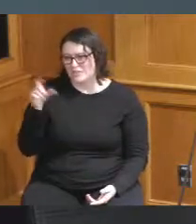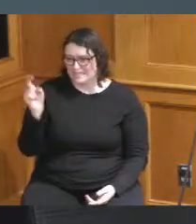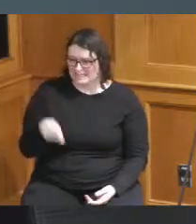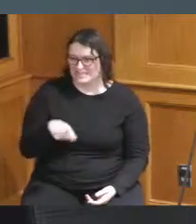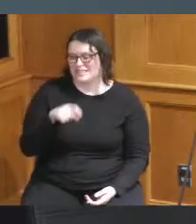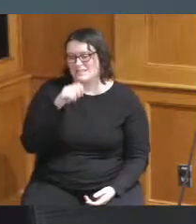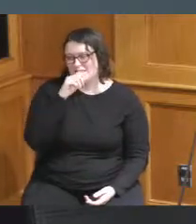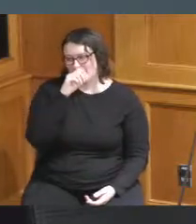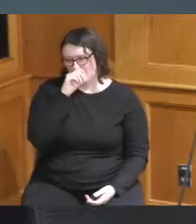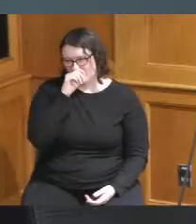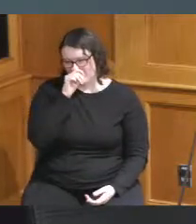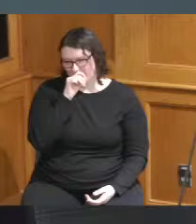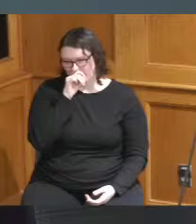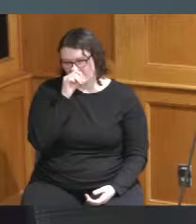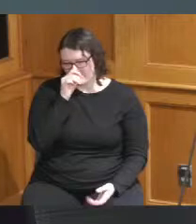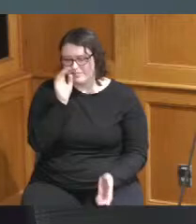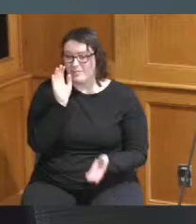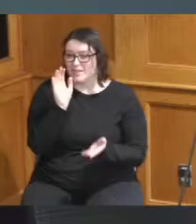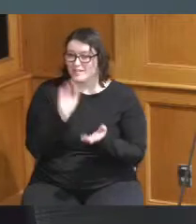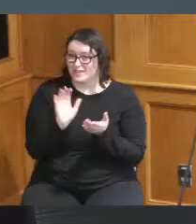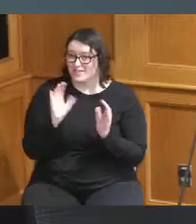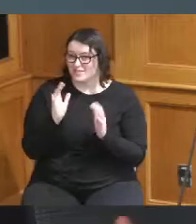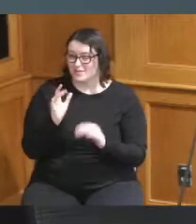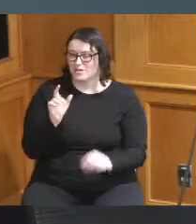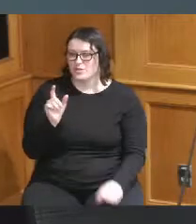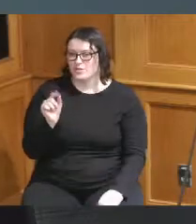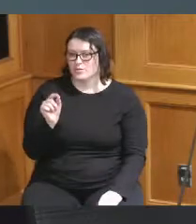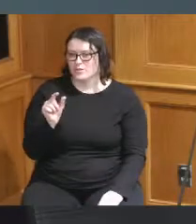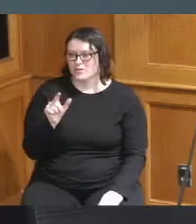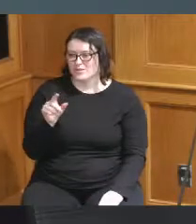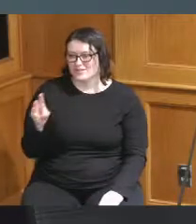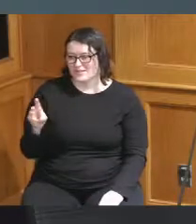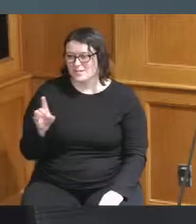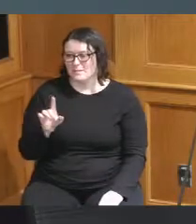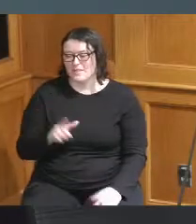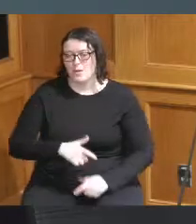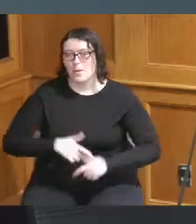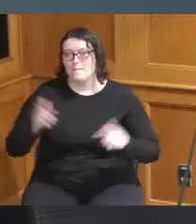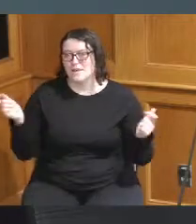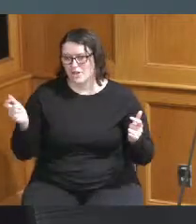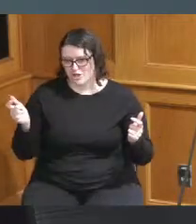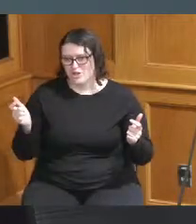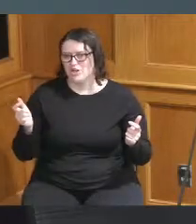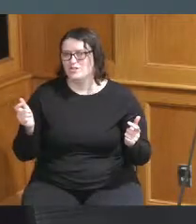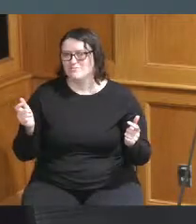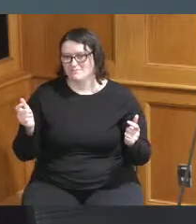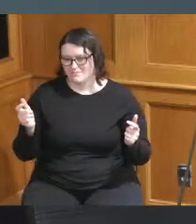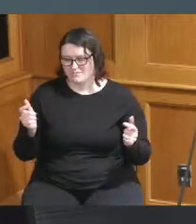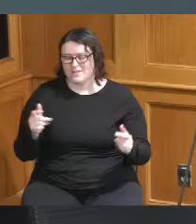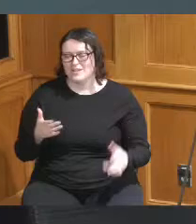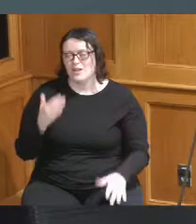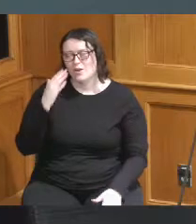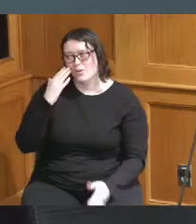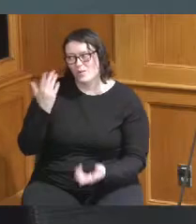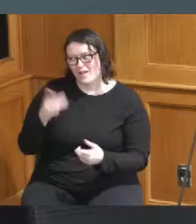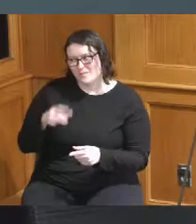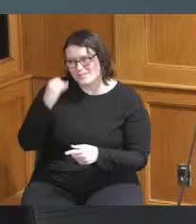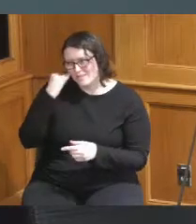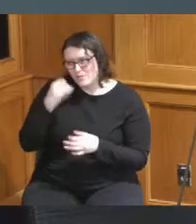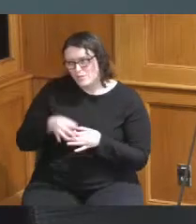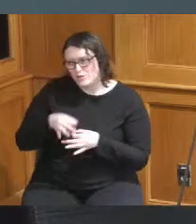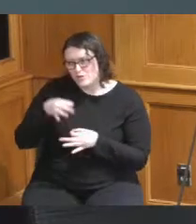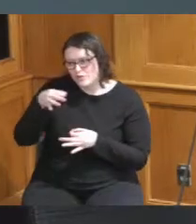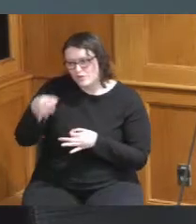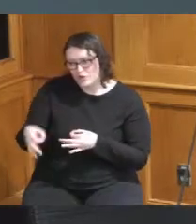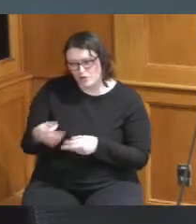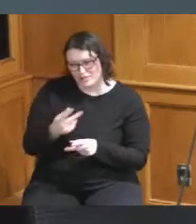it's less projects in 2026, they're bigger projects. So I know what happens when you defer taking